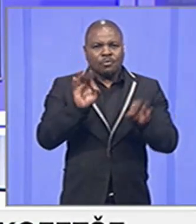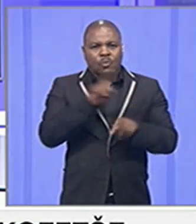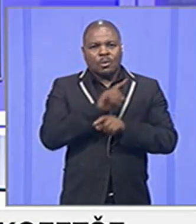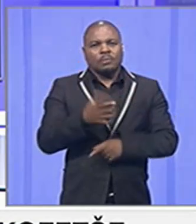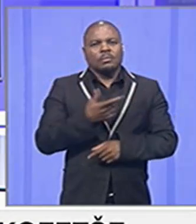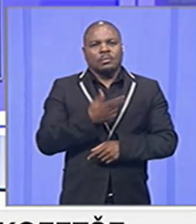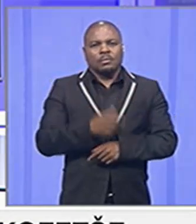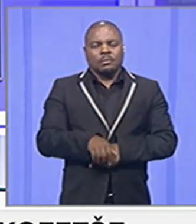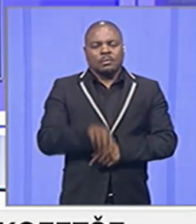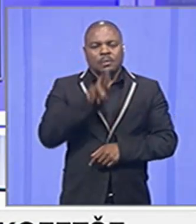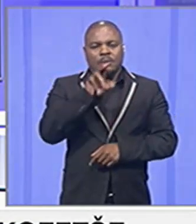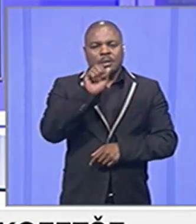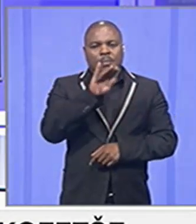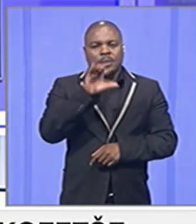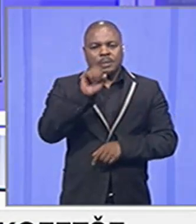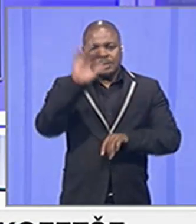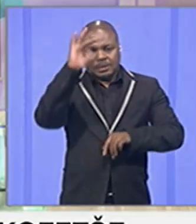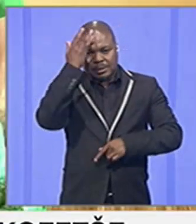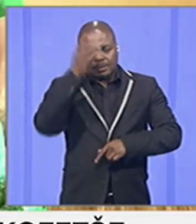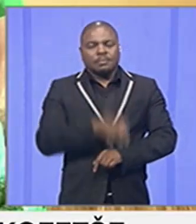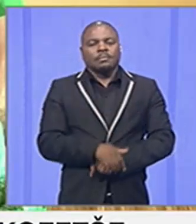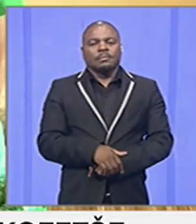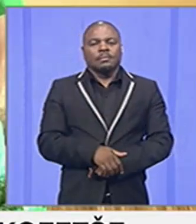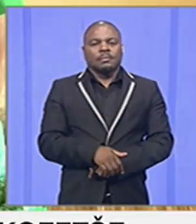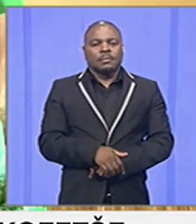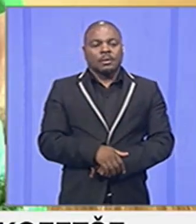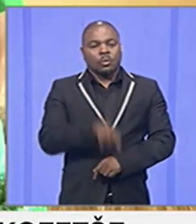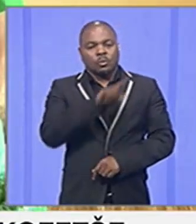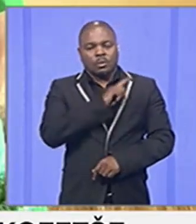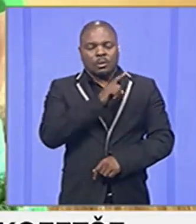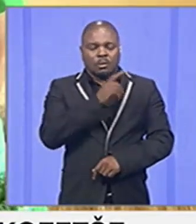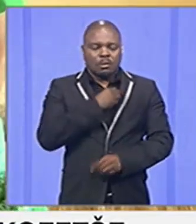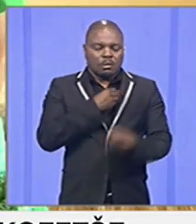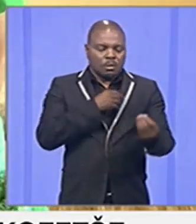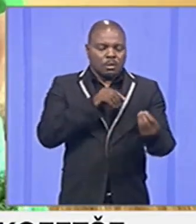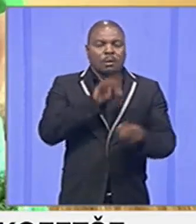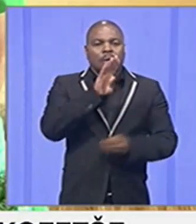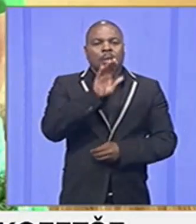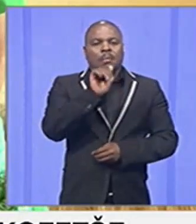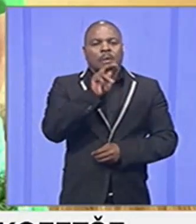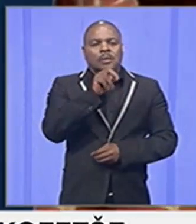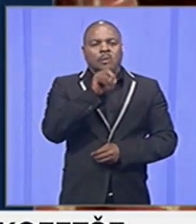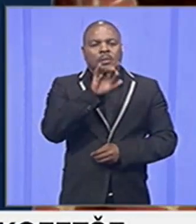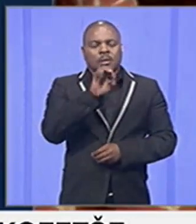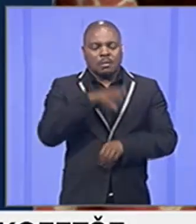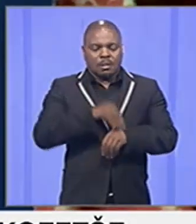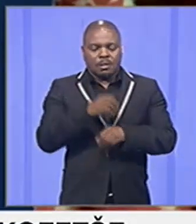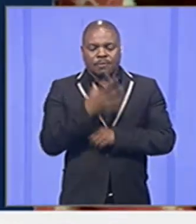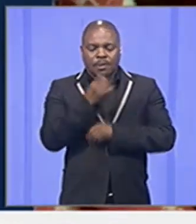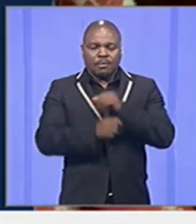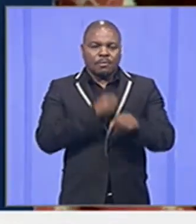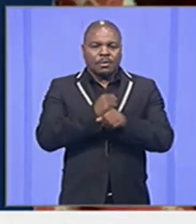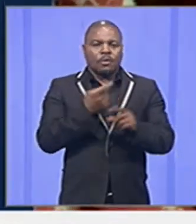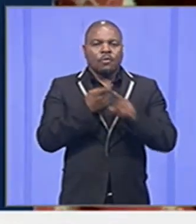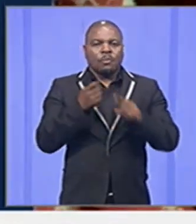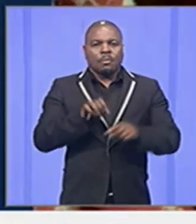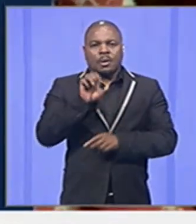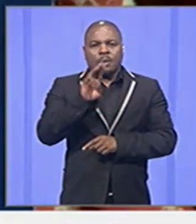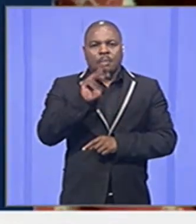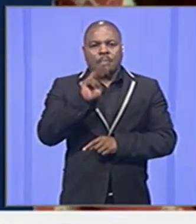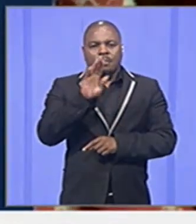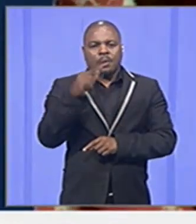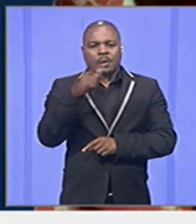jwa dimpša goba yona rabies. Se se latela lehola Bandile Msane wa mengwaga e 5 wa Empangedi dibeke tše